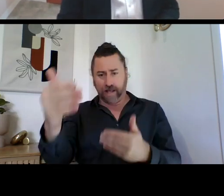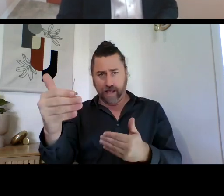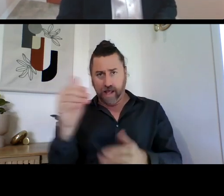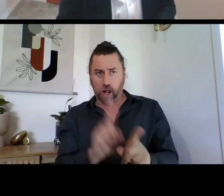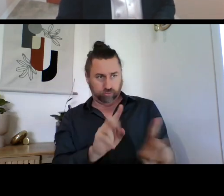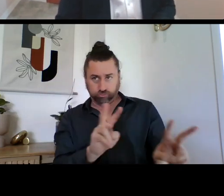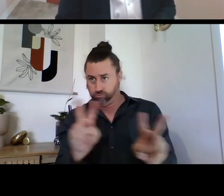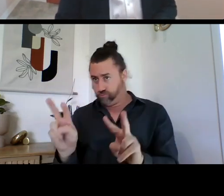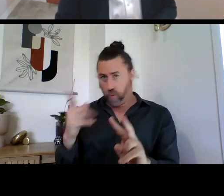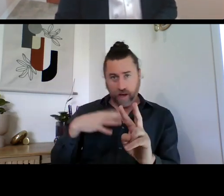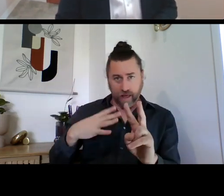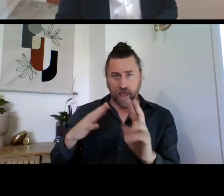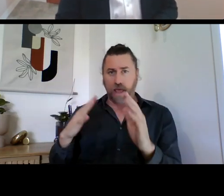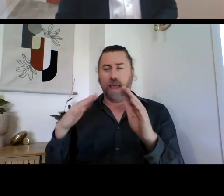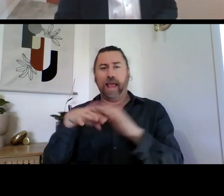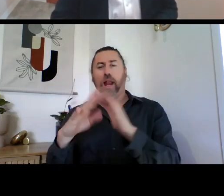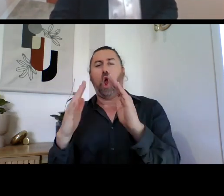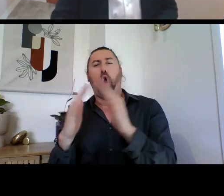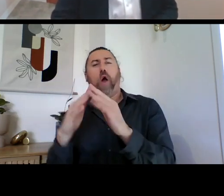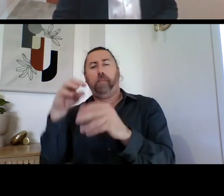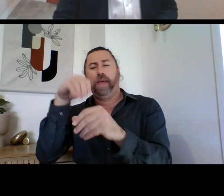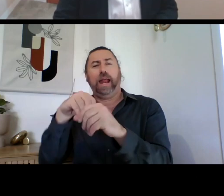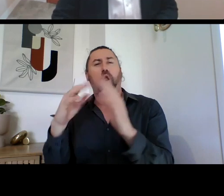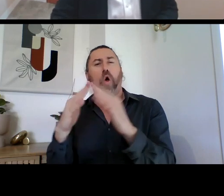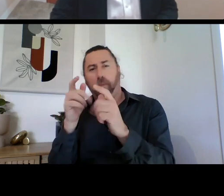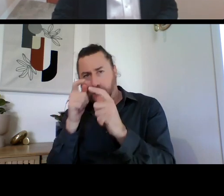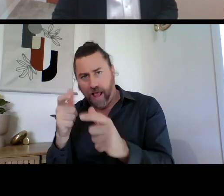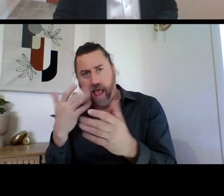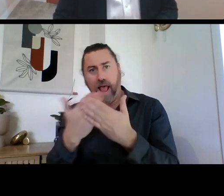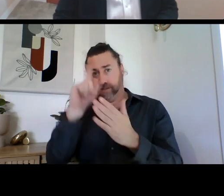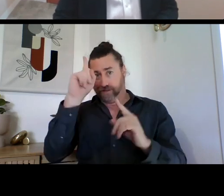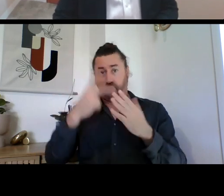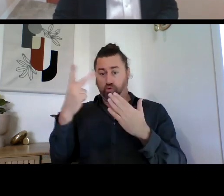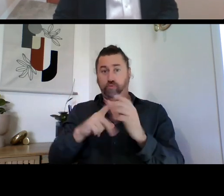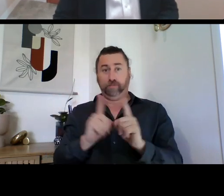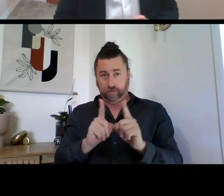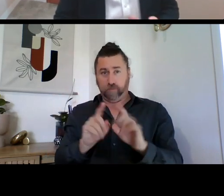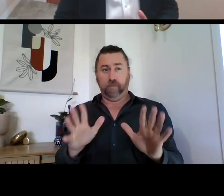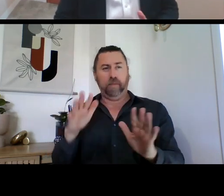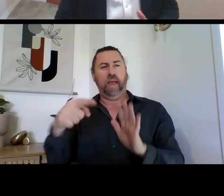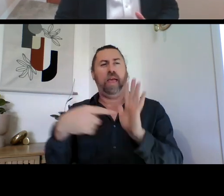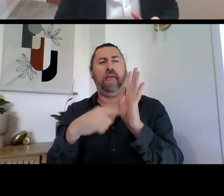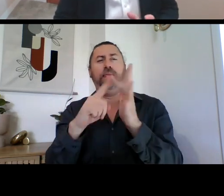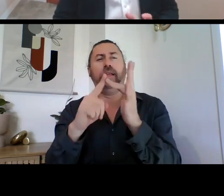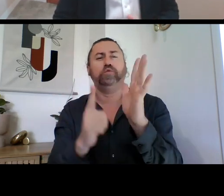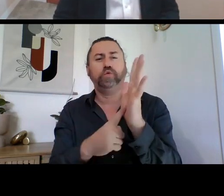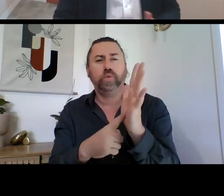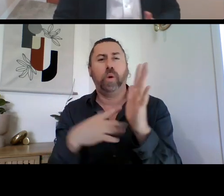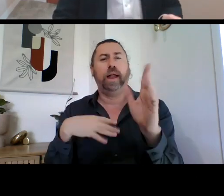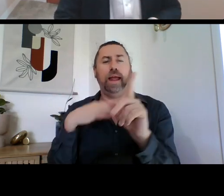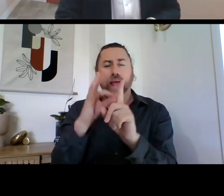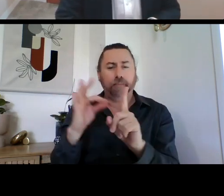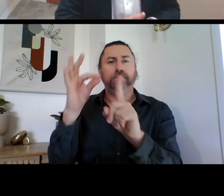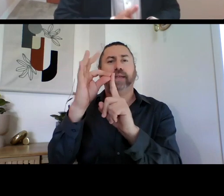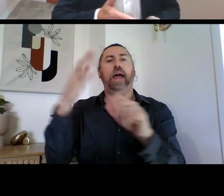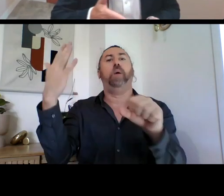assess people for in-home care under the existing aged care programs. And what that means is the tool will then need to be updated